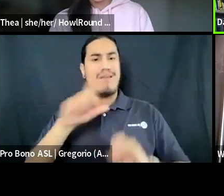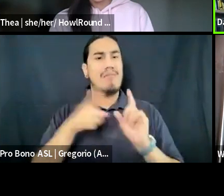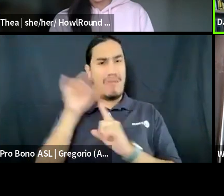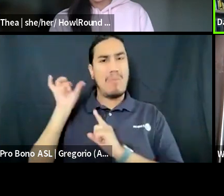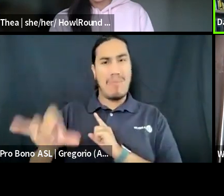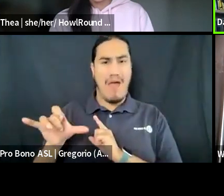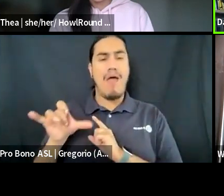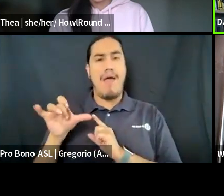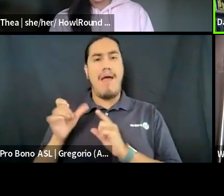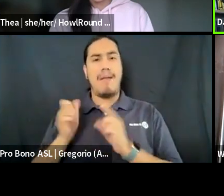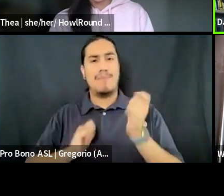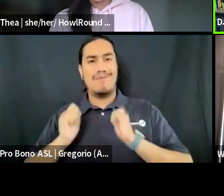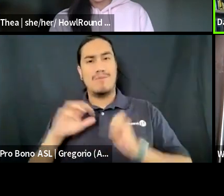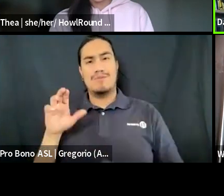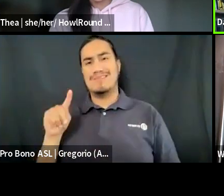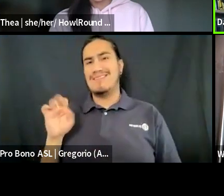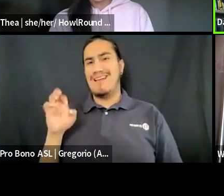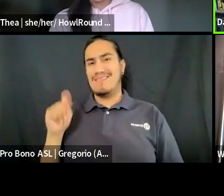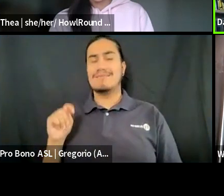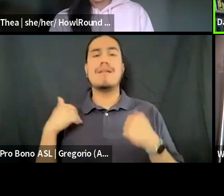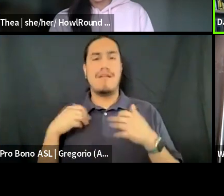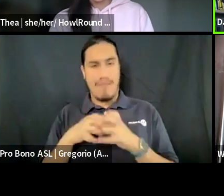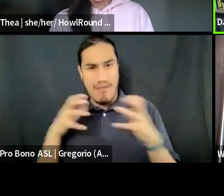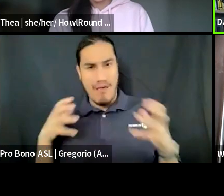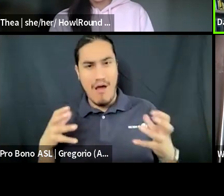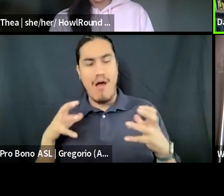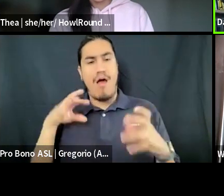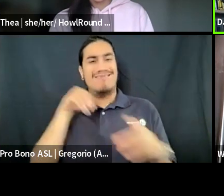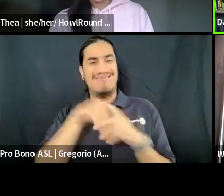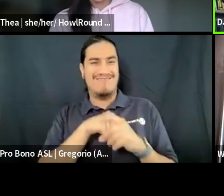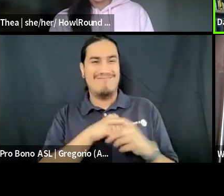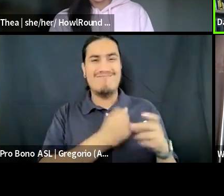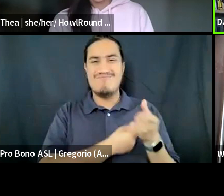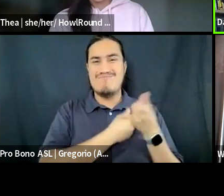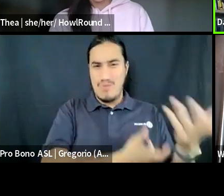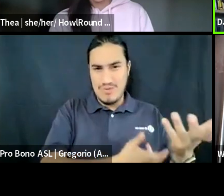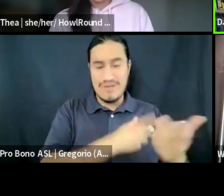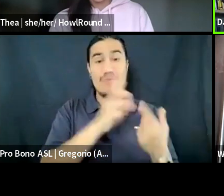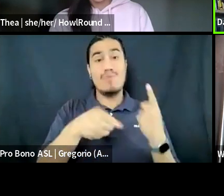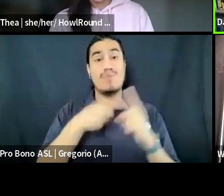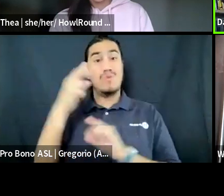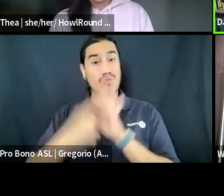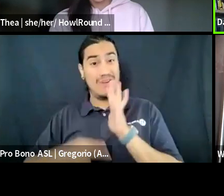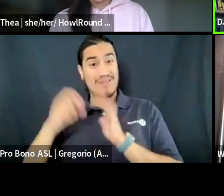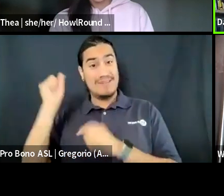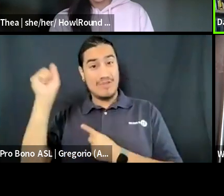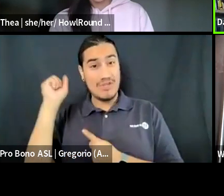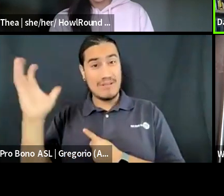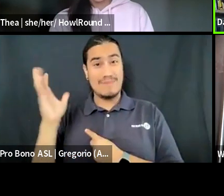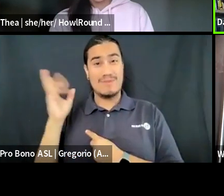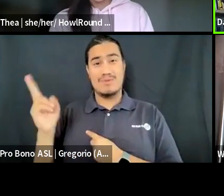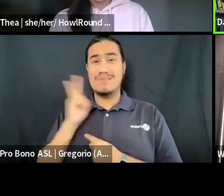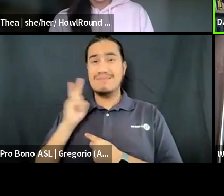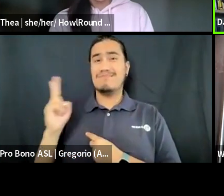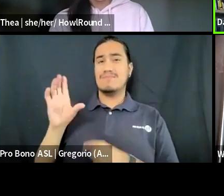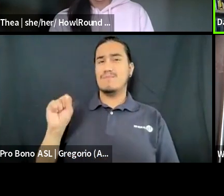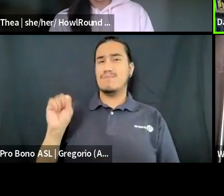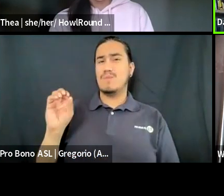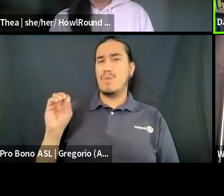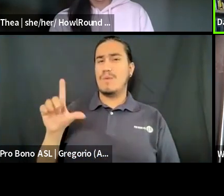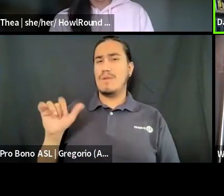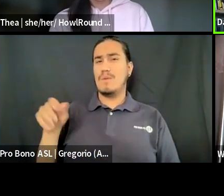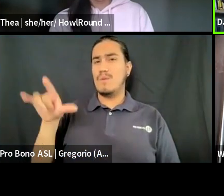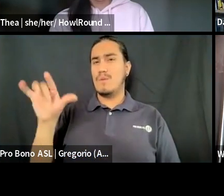a lot of the basic elements of poetry. So, you know, when you read Shakespeare's soliloquies, you see the use of